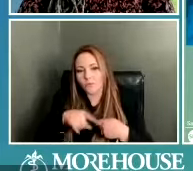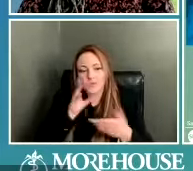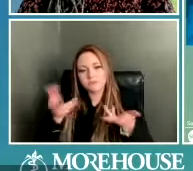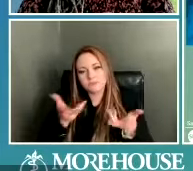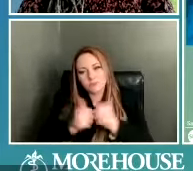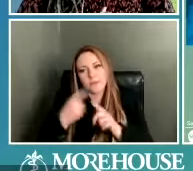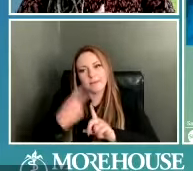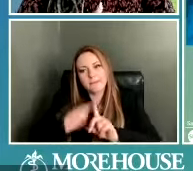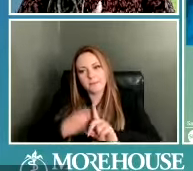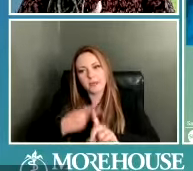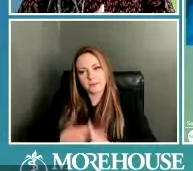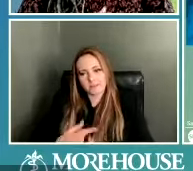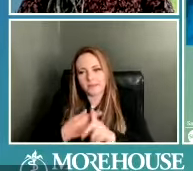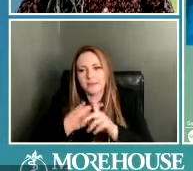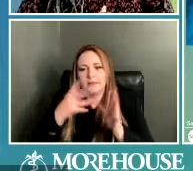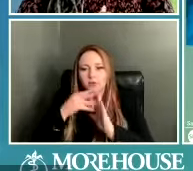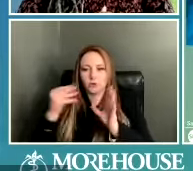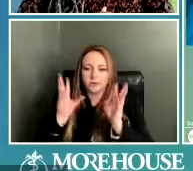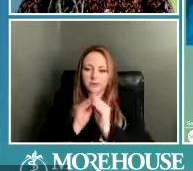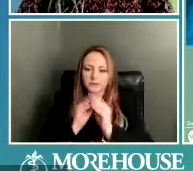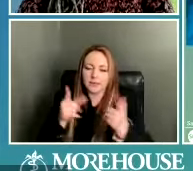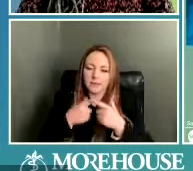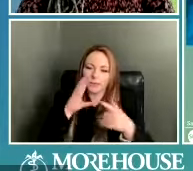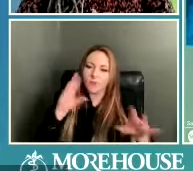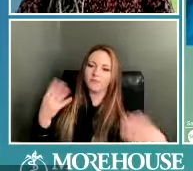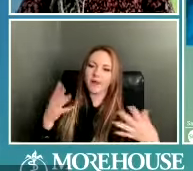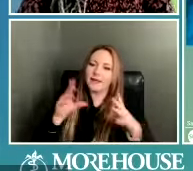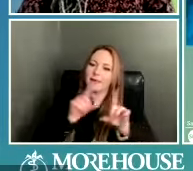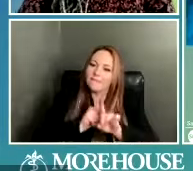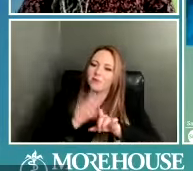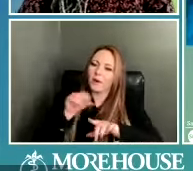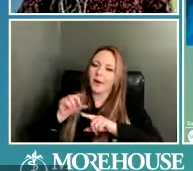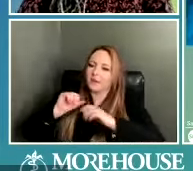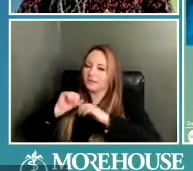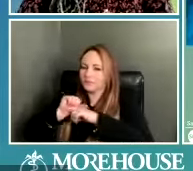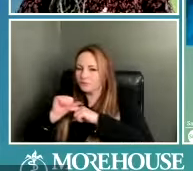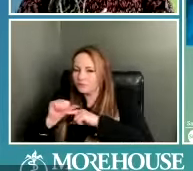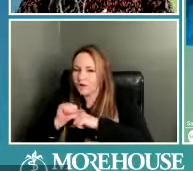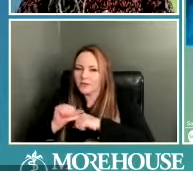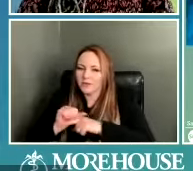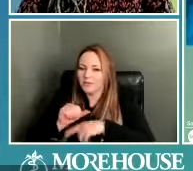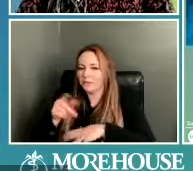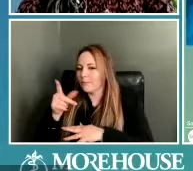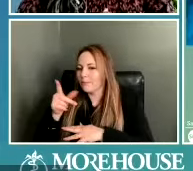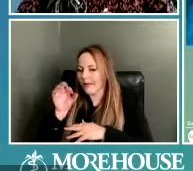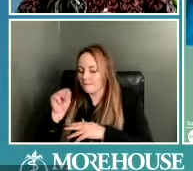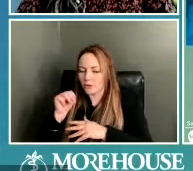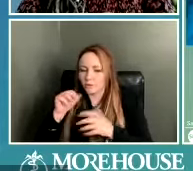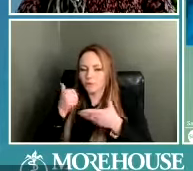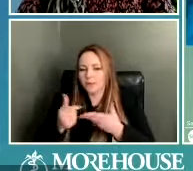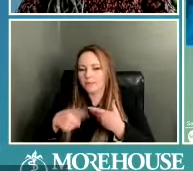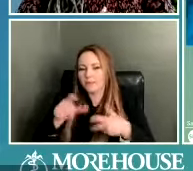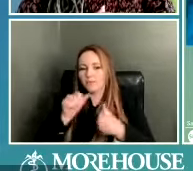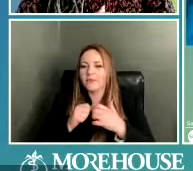monthly learning sessions and provide a mentoring and training platform to help equip these physicians with some foundational